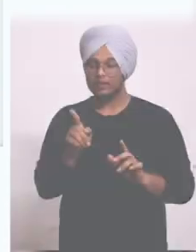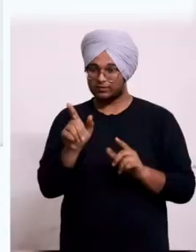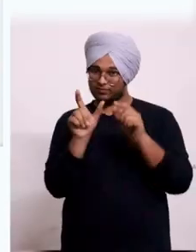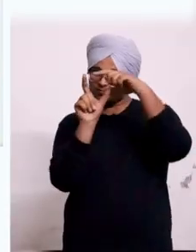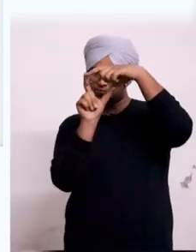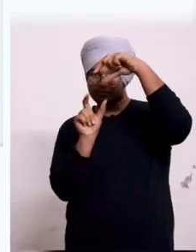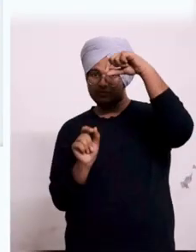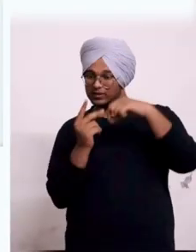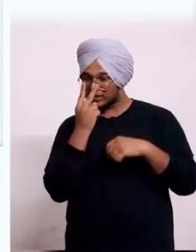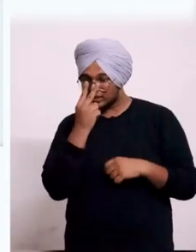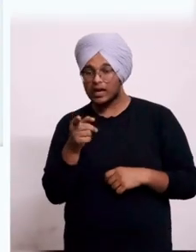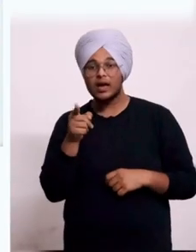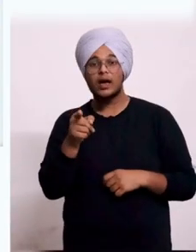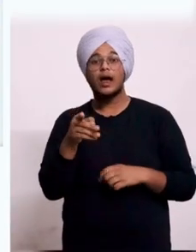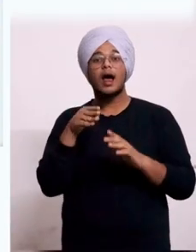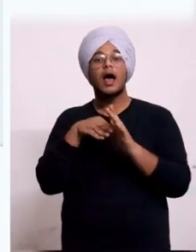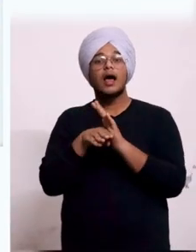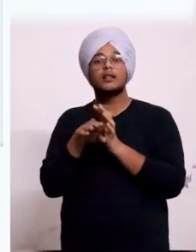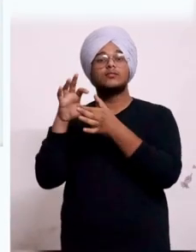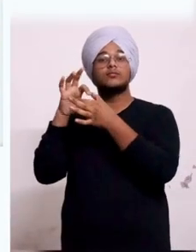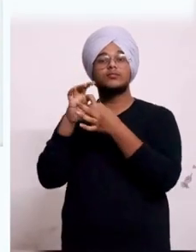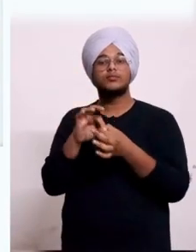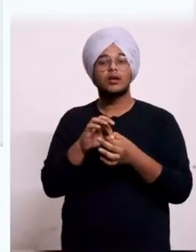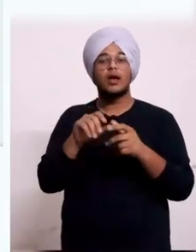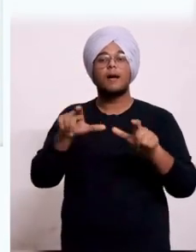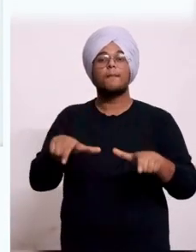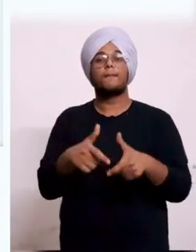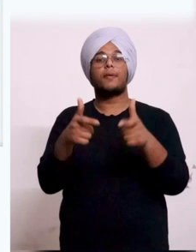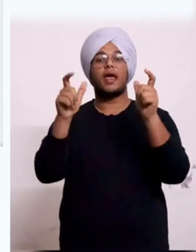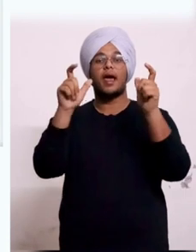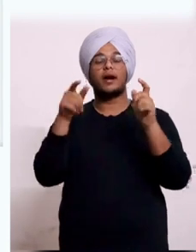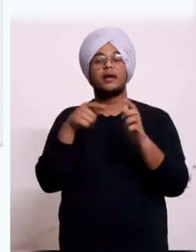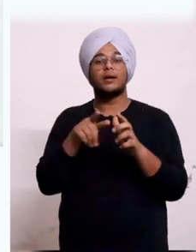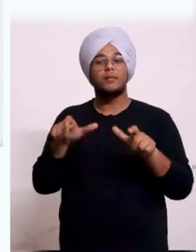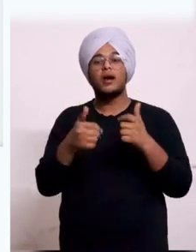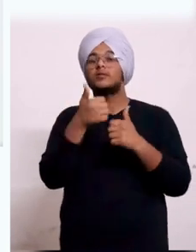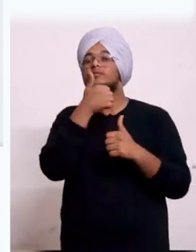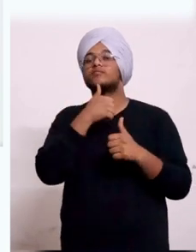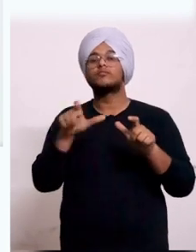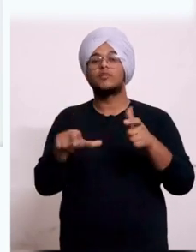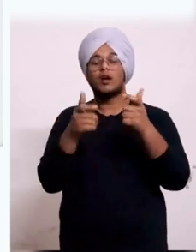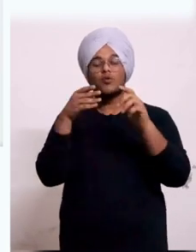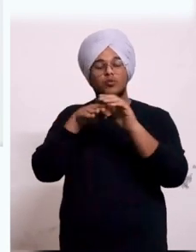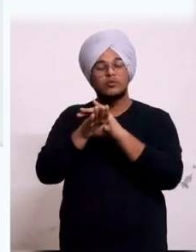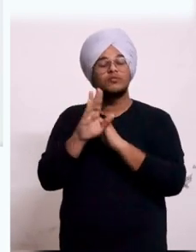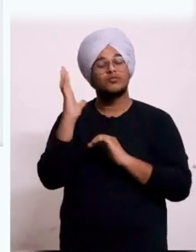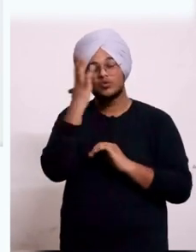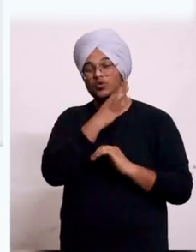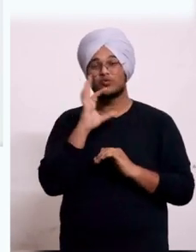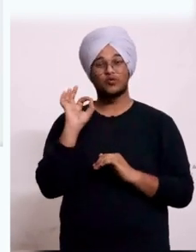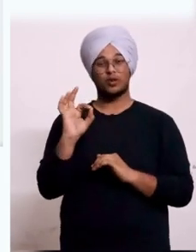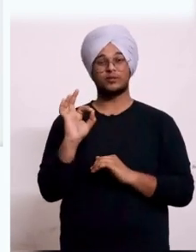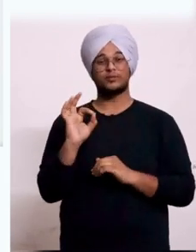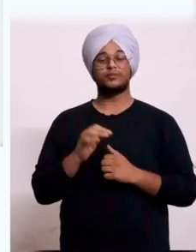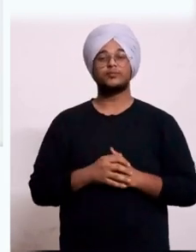The cone shape that we see here could also be interpreted as a cypress tree, sarv, a sacred tree known for